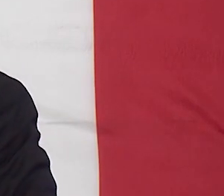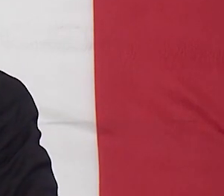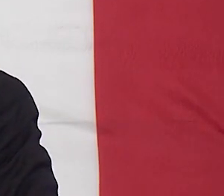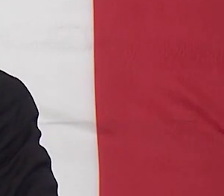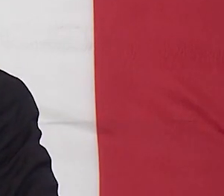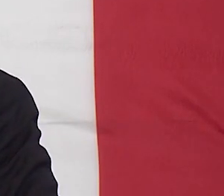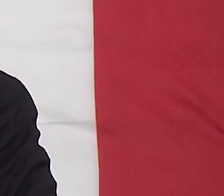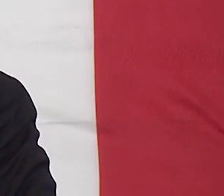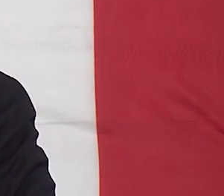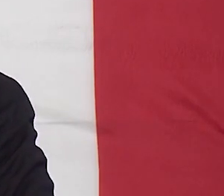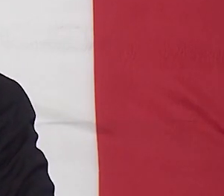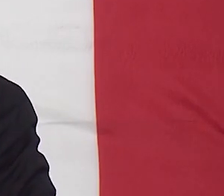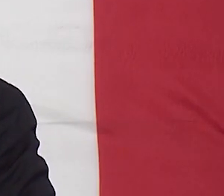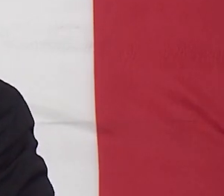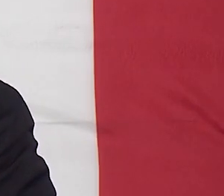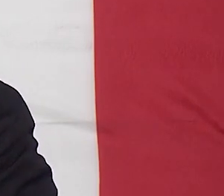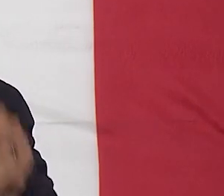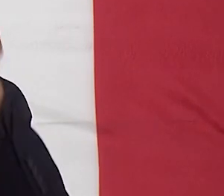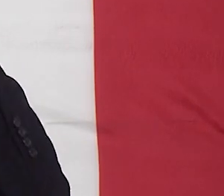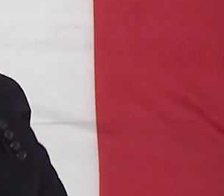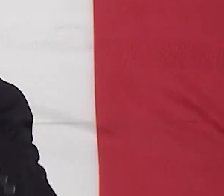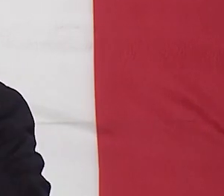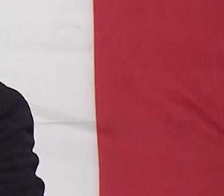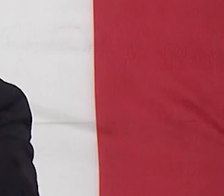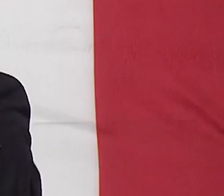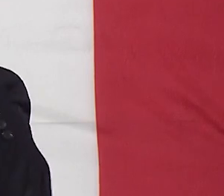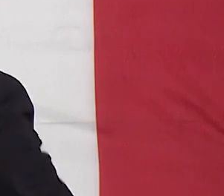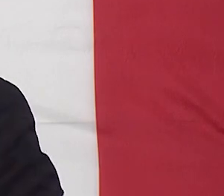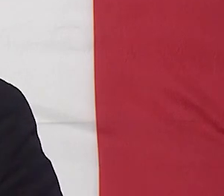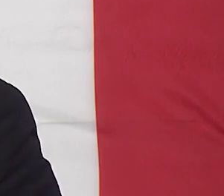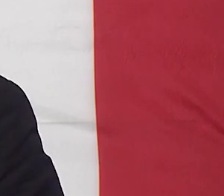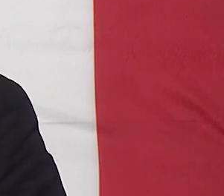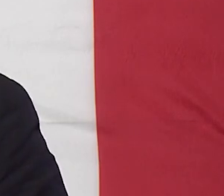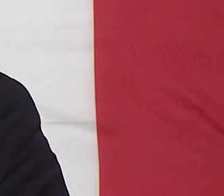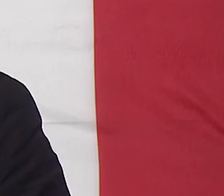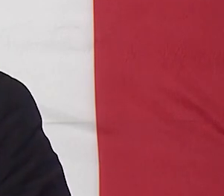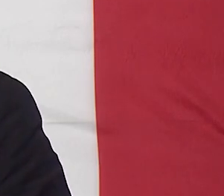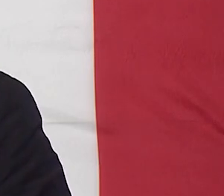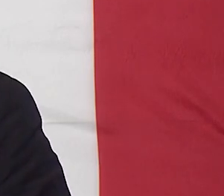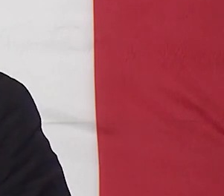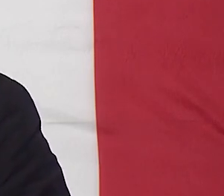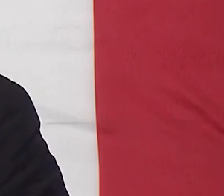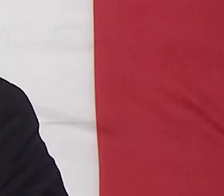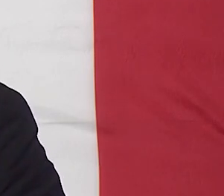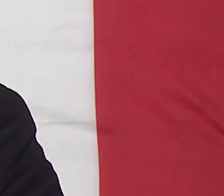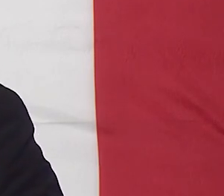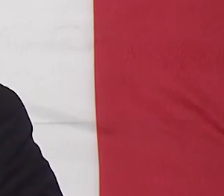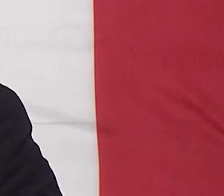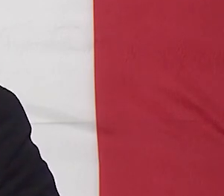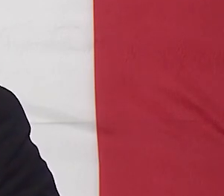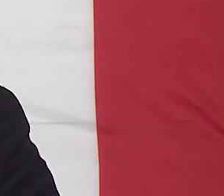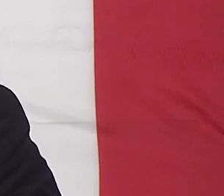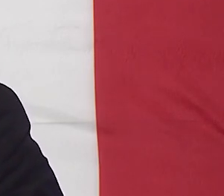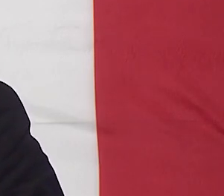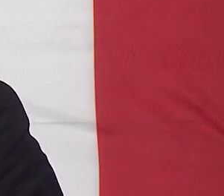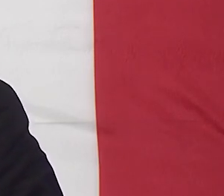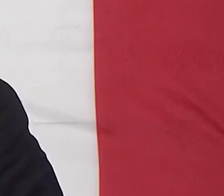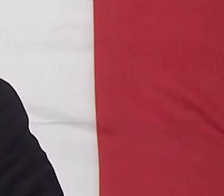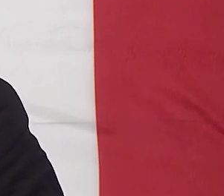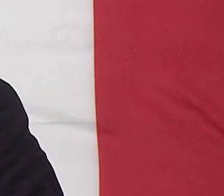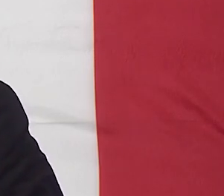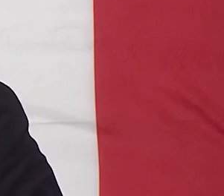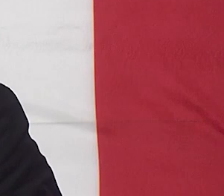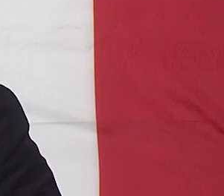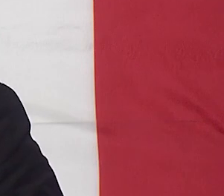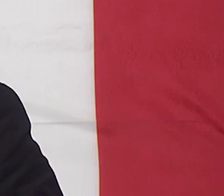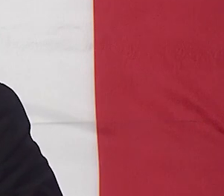espiritual and we pray that the knowledge se una a la sabiduría humana will unite with the human para knowledge poder hacer el cambio